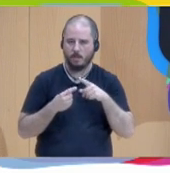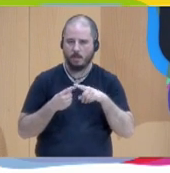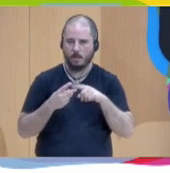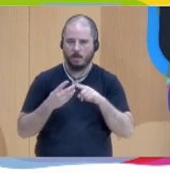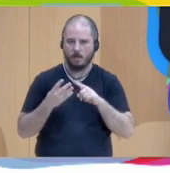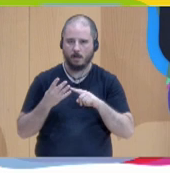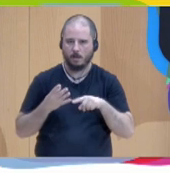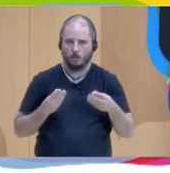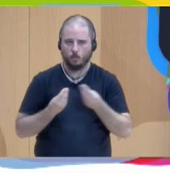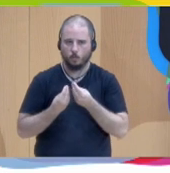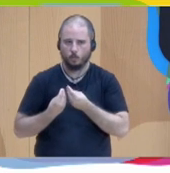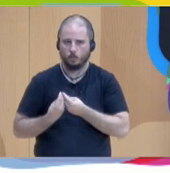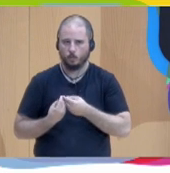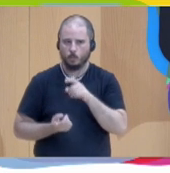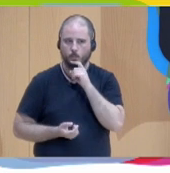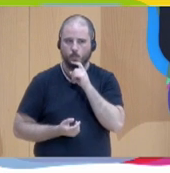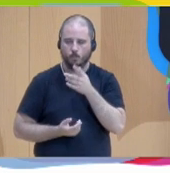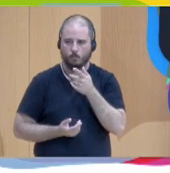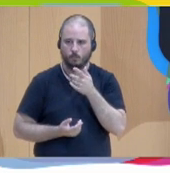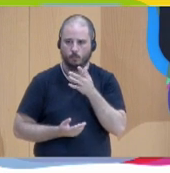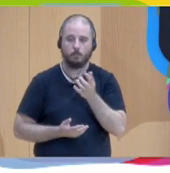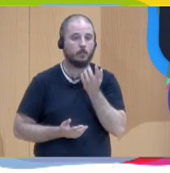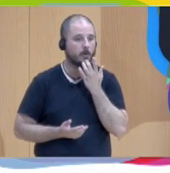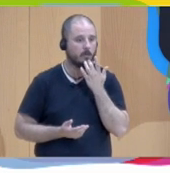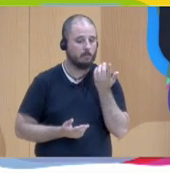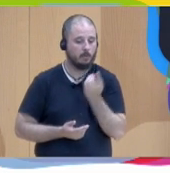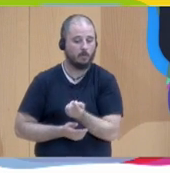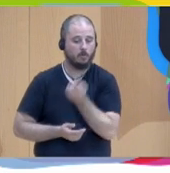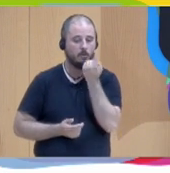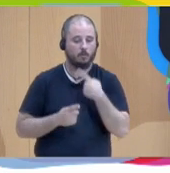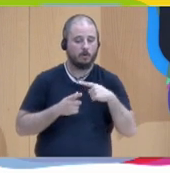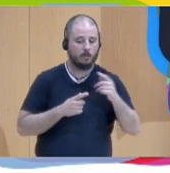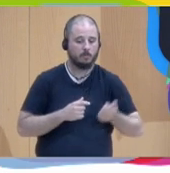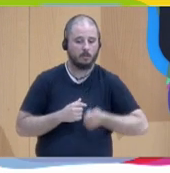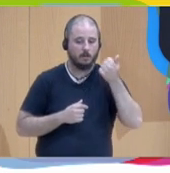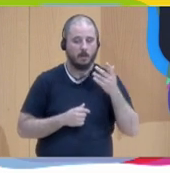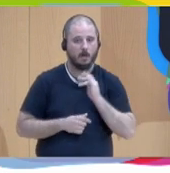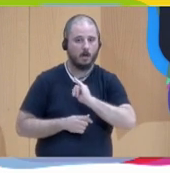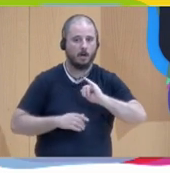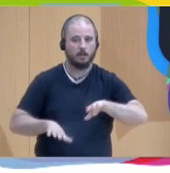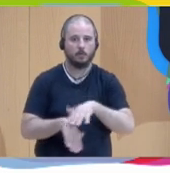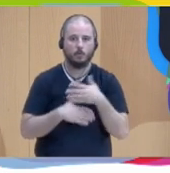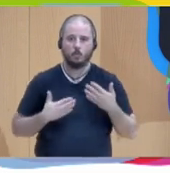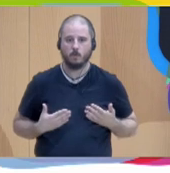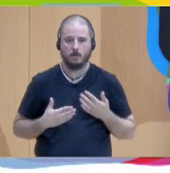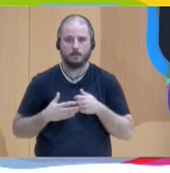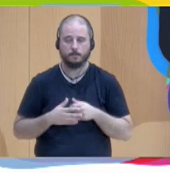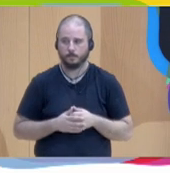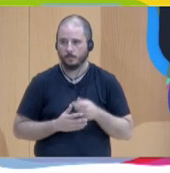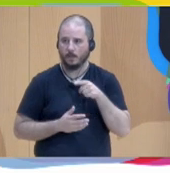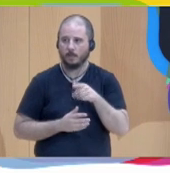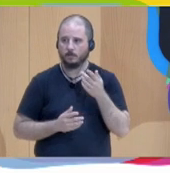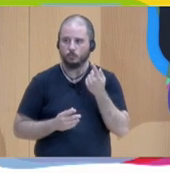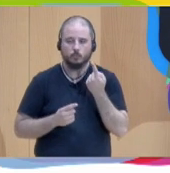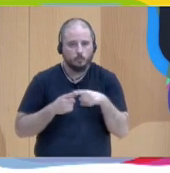one thing that we have more, this is a very subject idea, but for myself. So one thing that we need